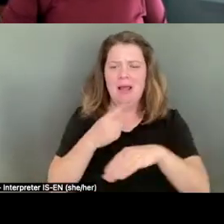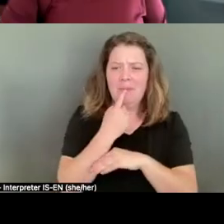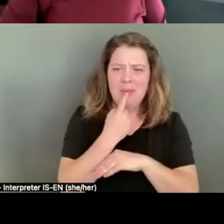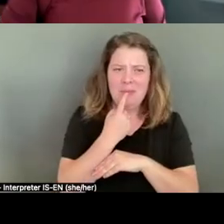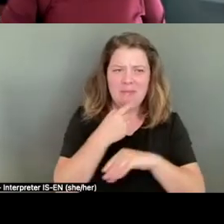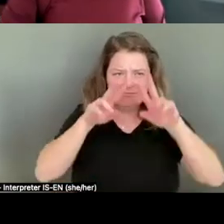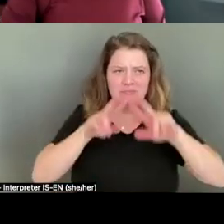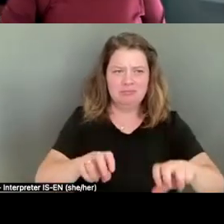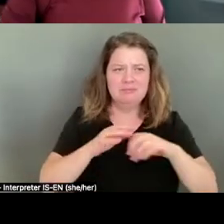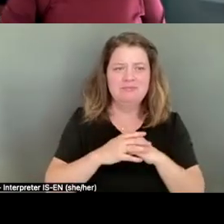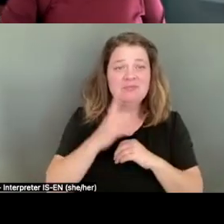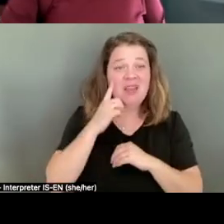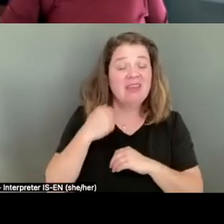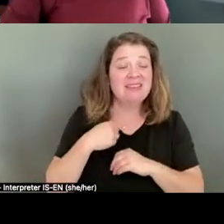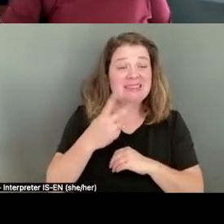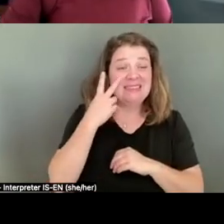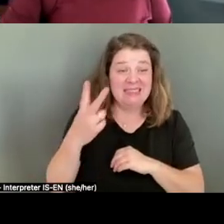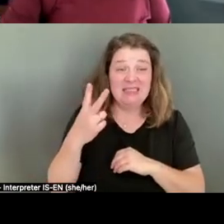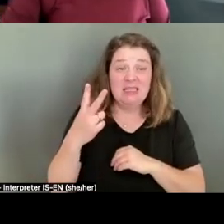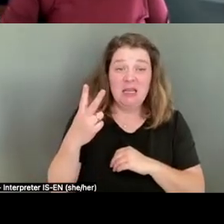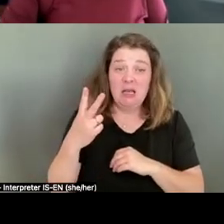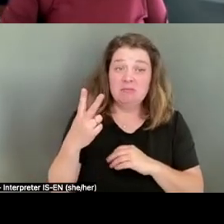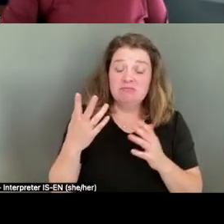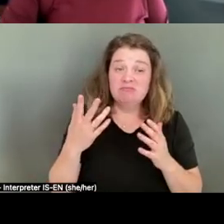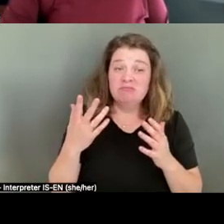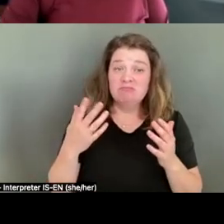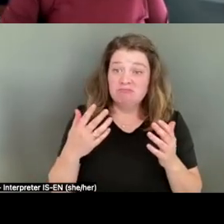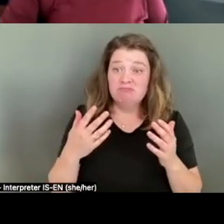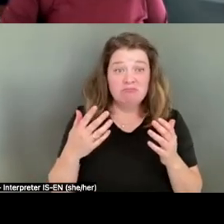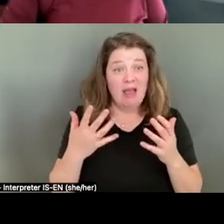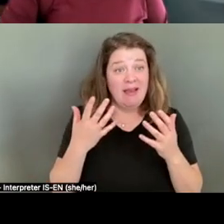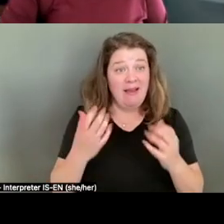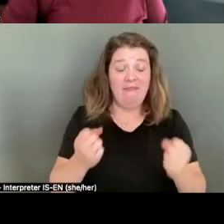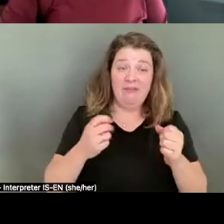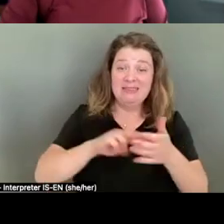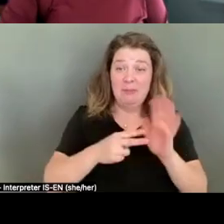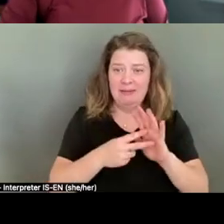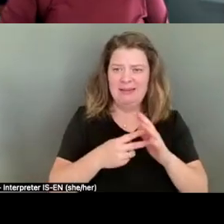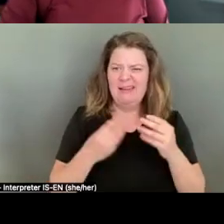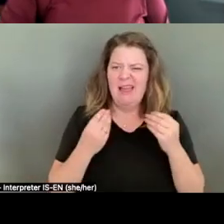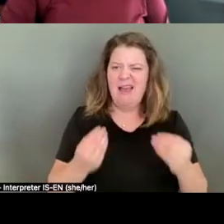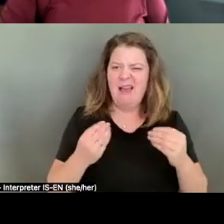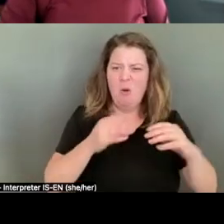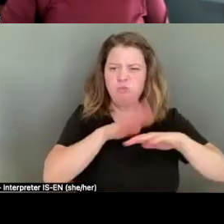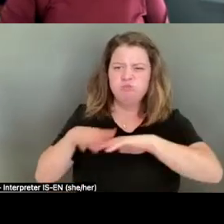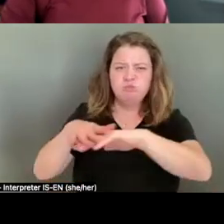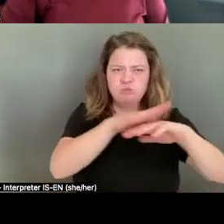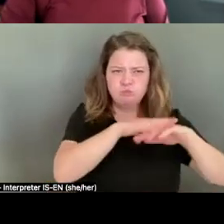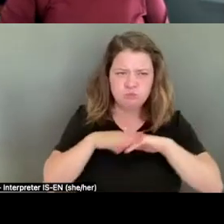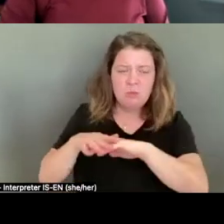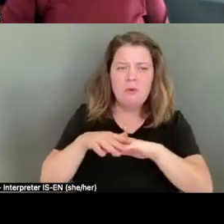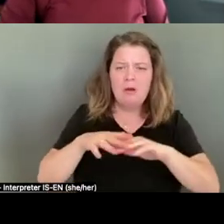both universal and modality-specific features of semantic organization.